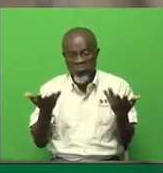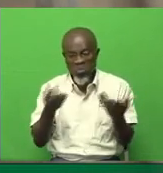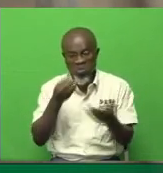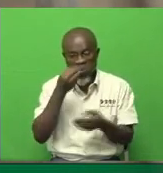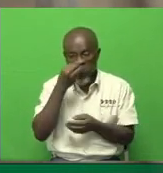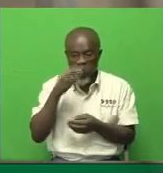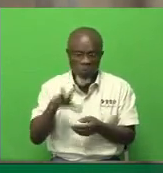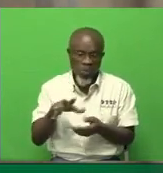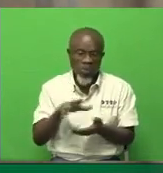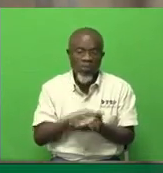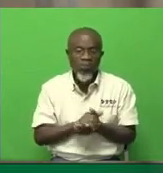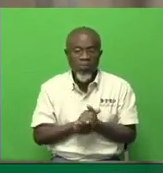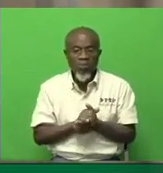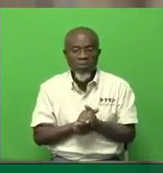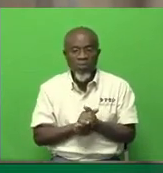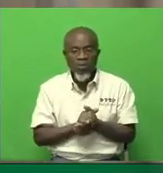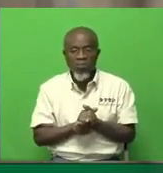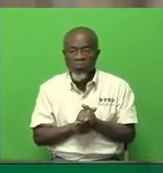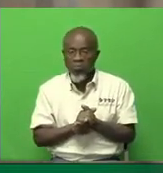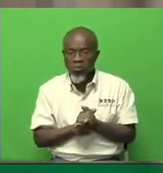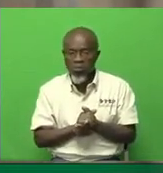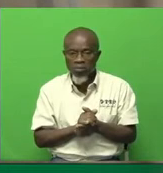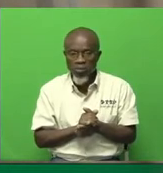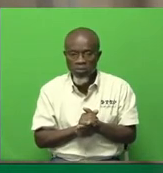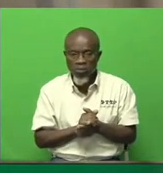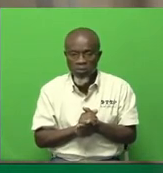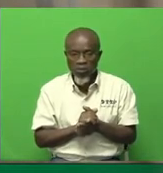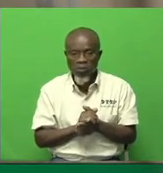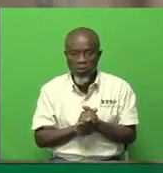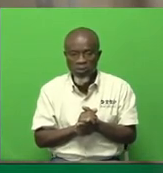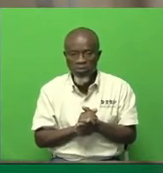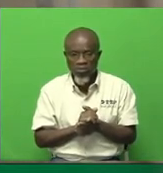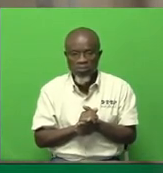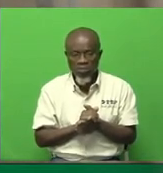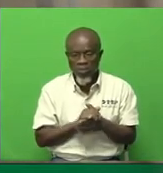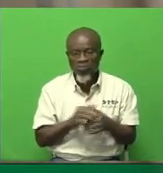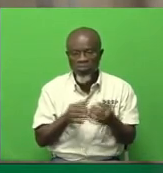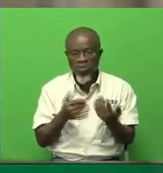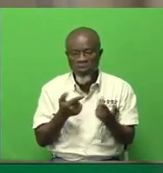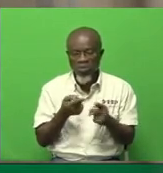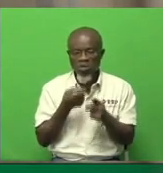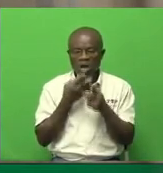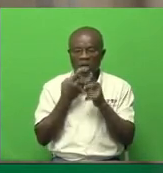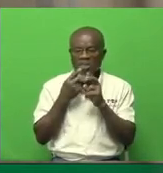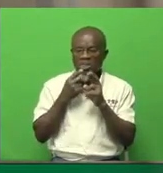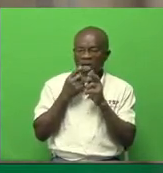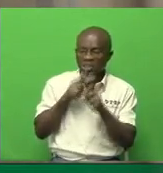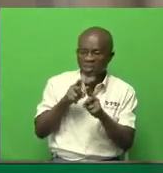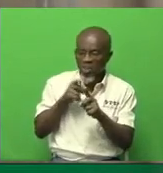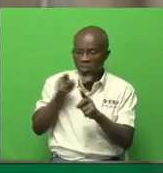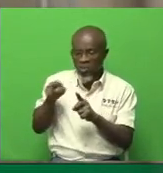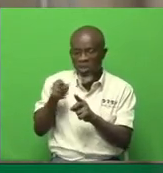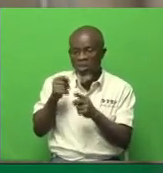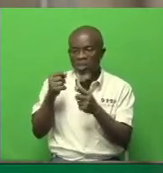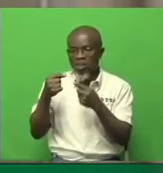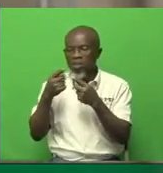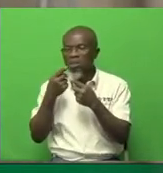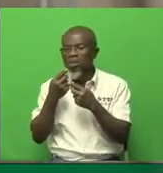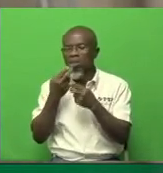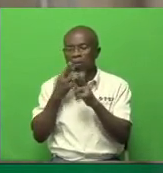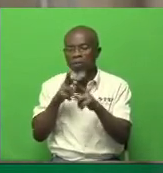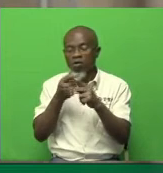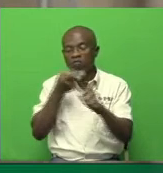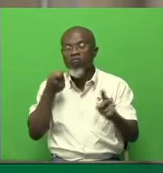The Minister's attempt to critique the presentation made by the member for separia you see Mr